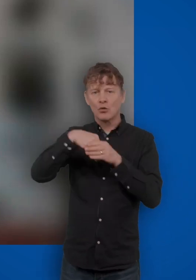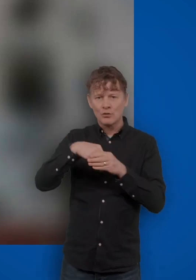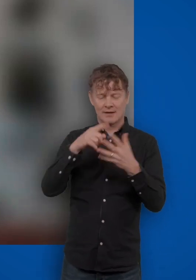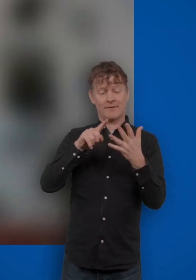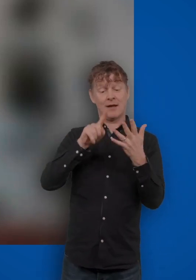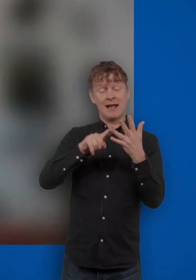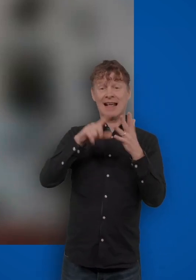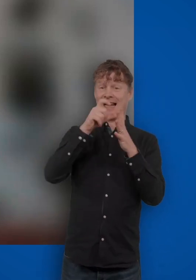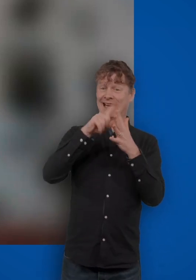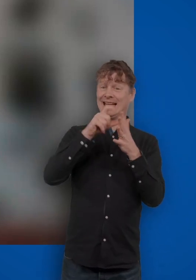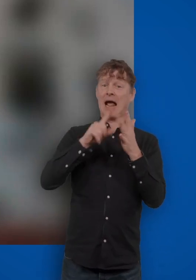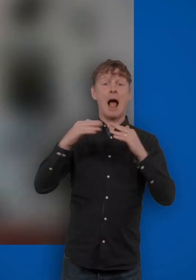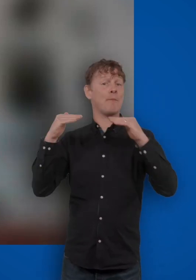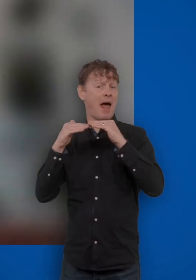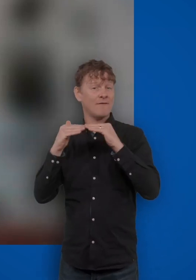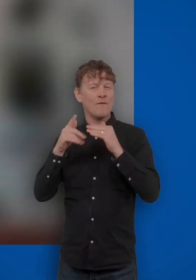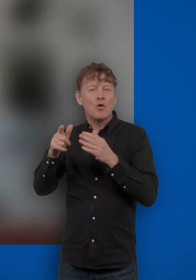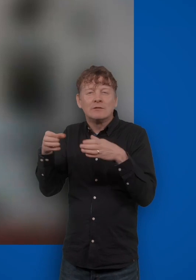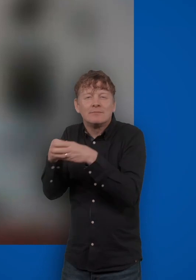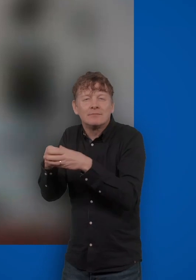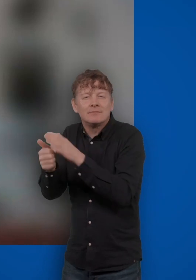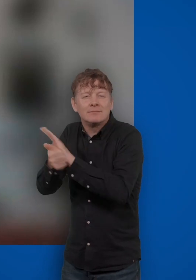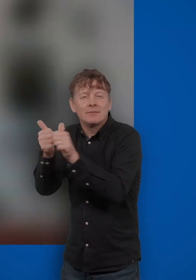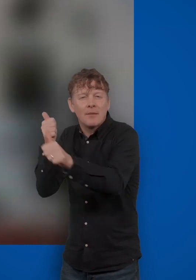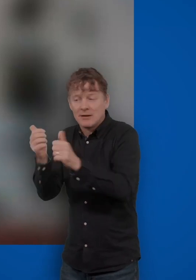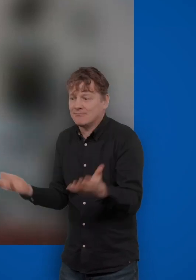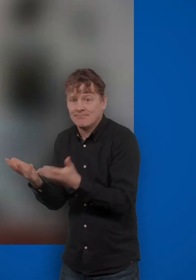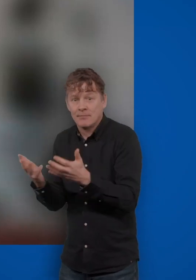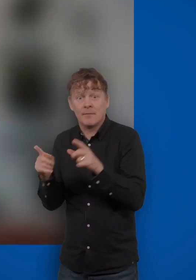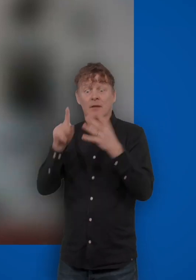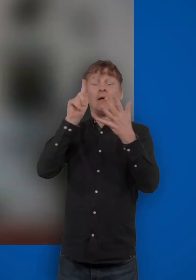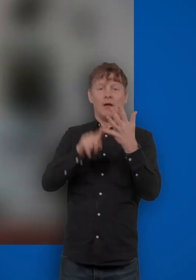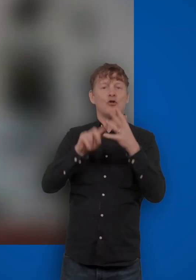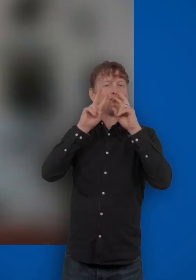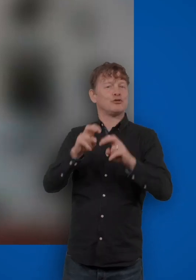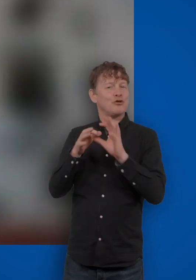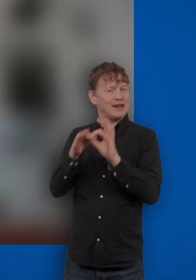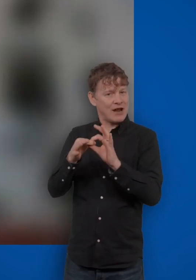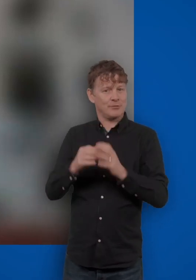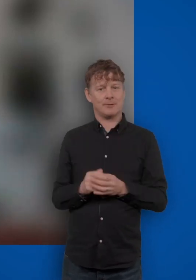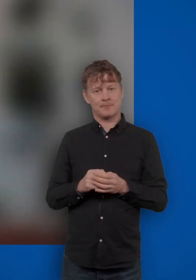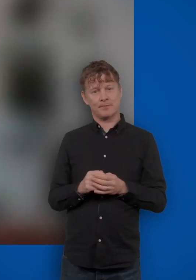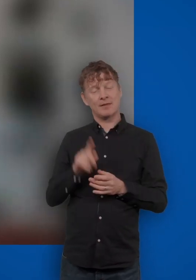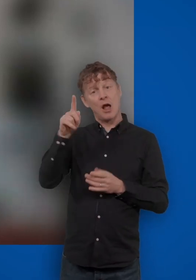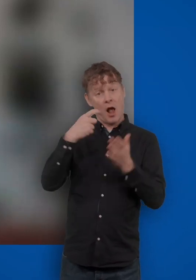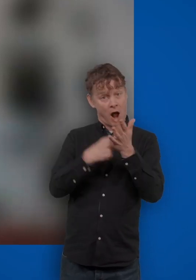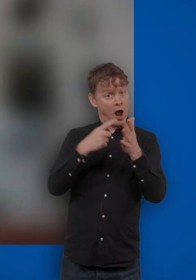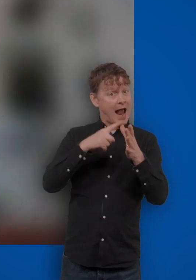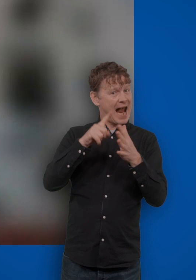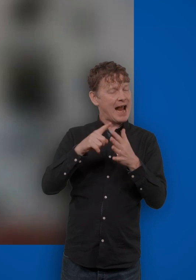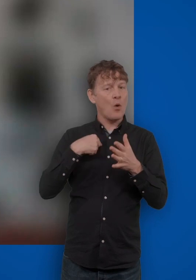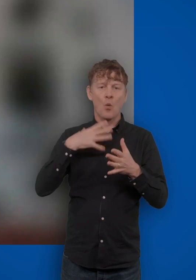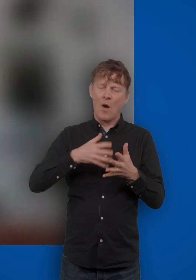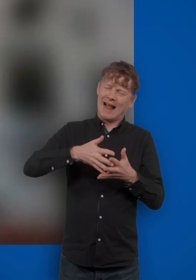for startups and scale-ups, all the way through to research and engagement. And we're also working hard at the Academy to